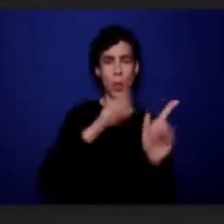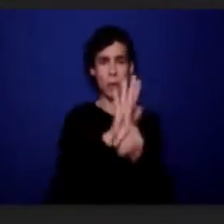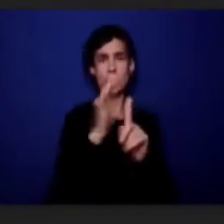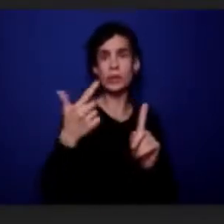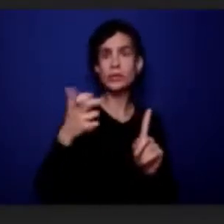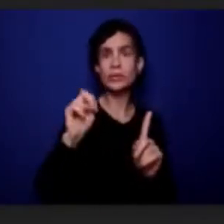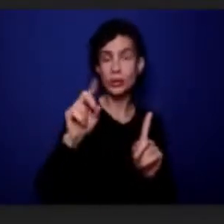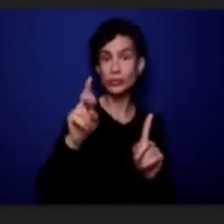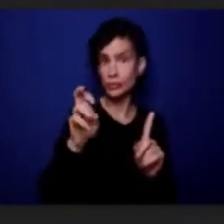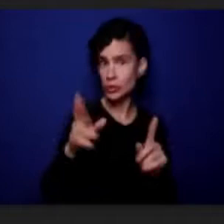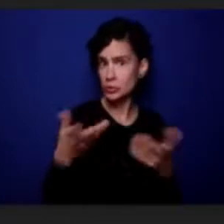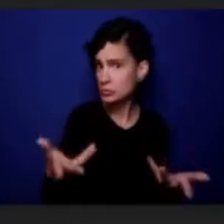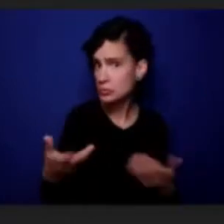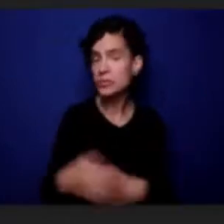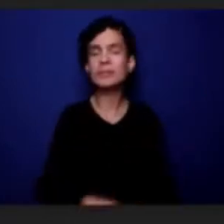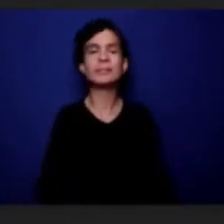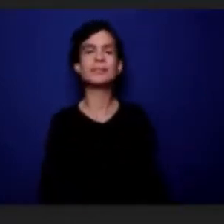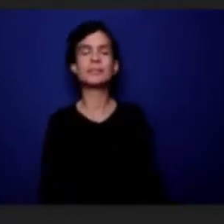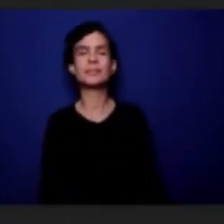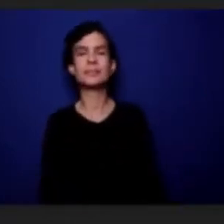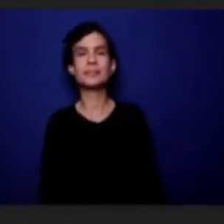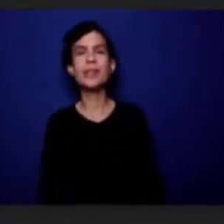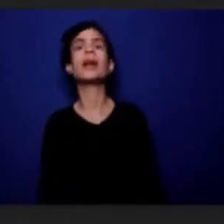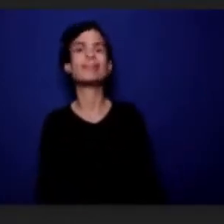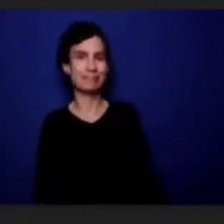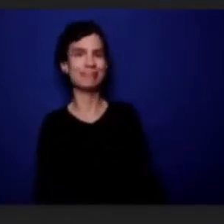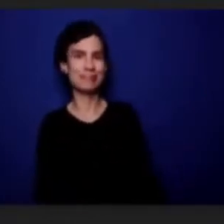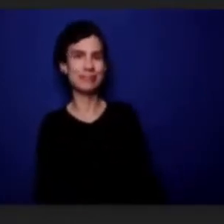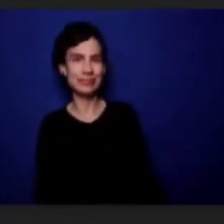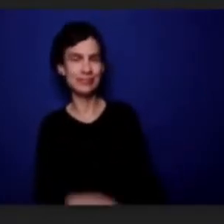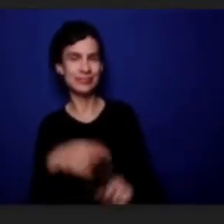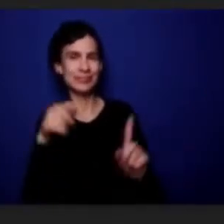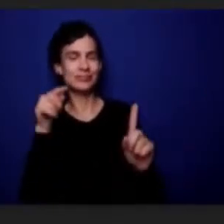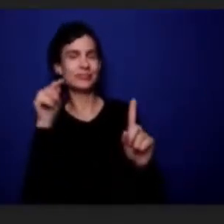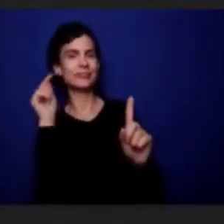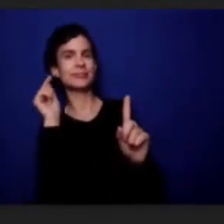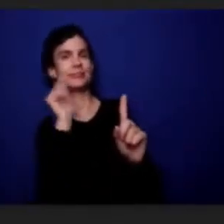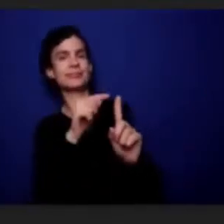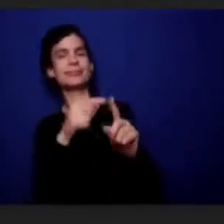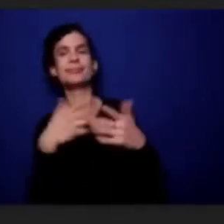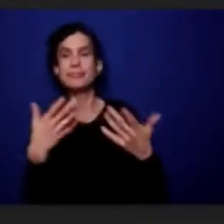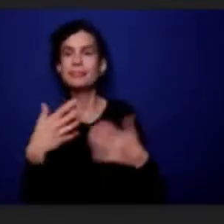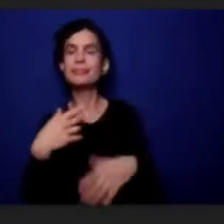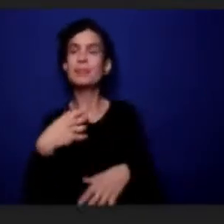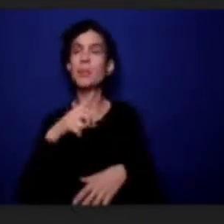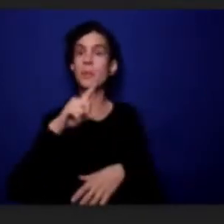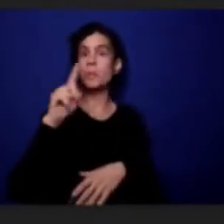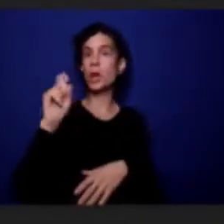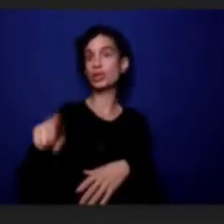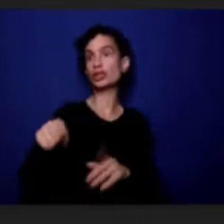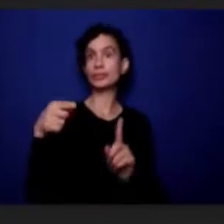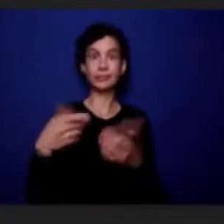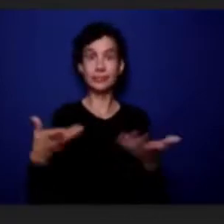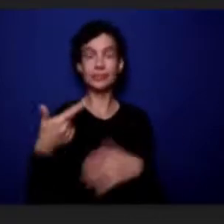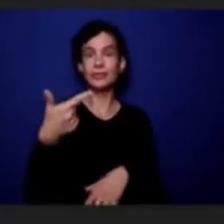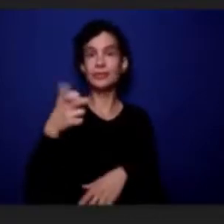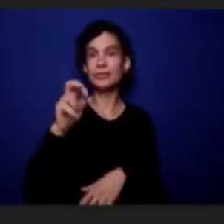in the volume, but we were wondering if you could both elaborate on the role of gender in both your pieces.